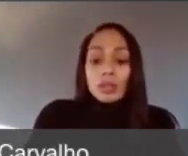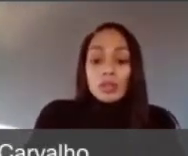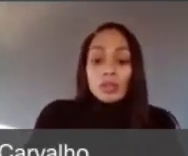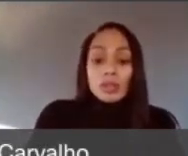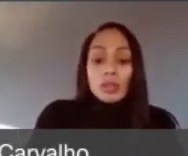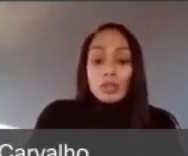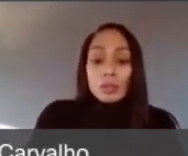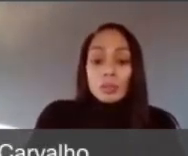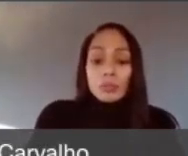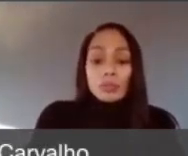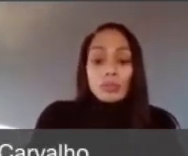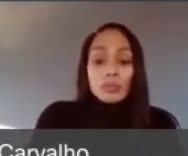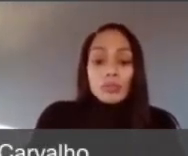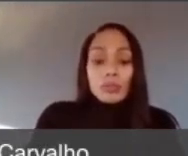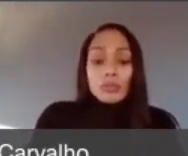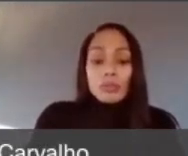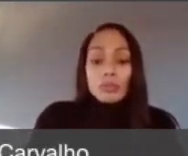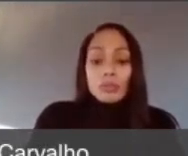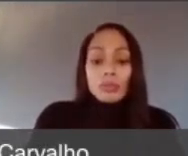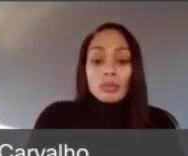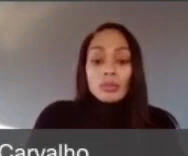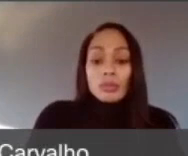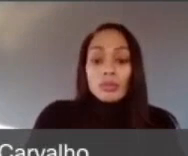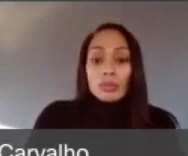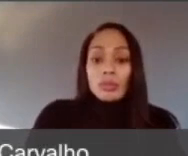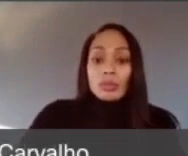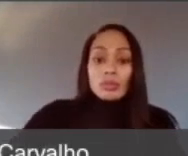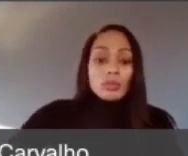Again, this is a new platform for me, so let's try this again.